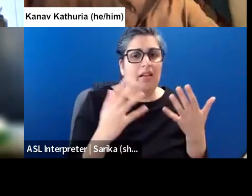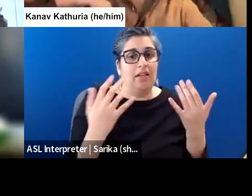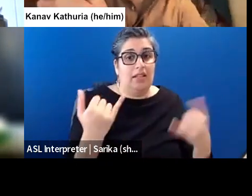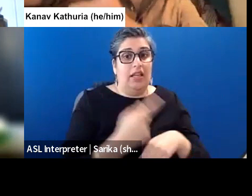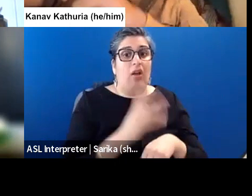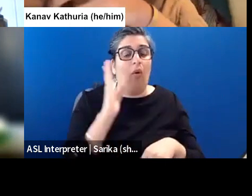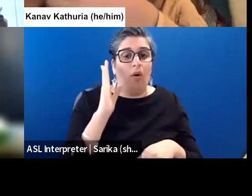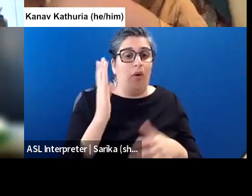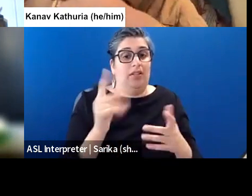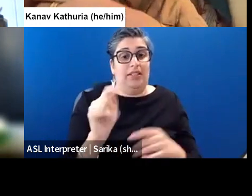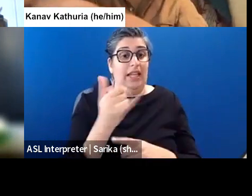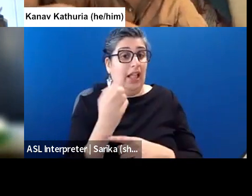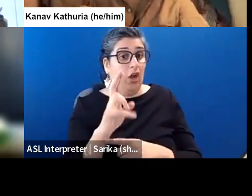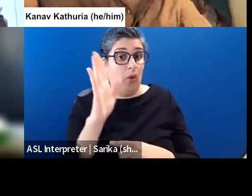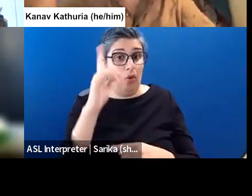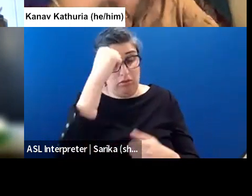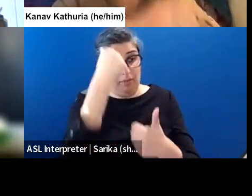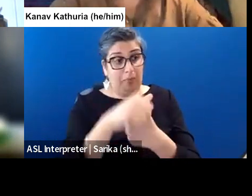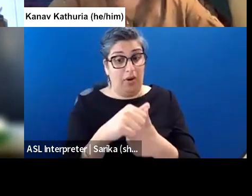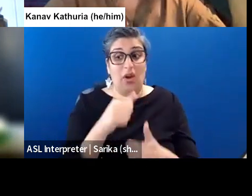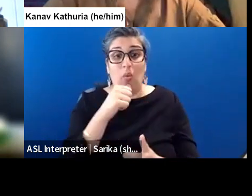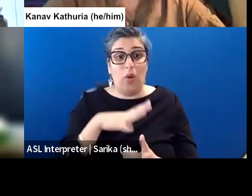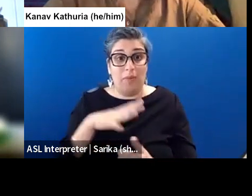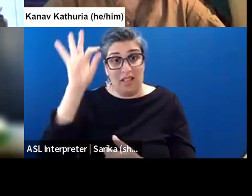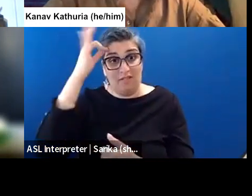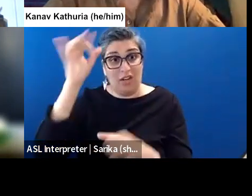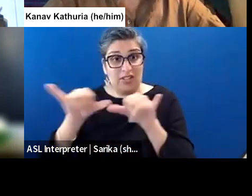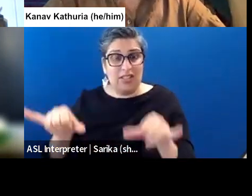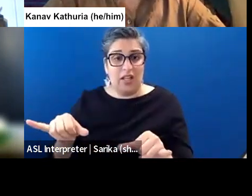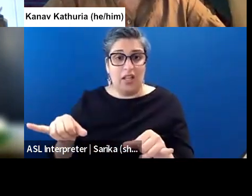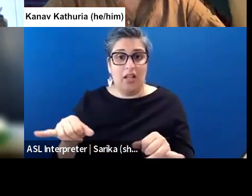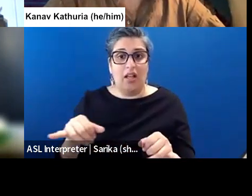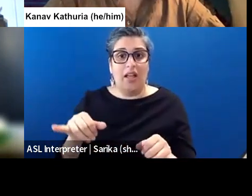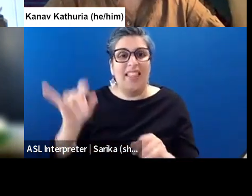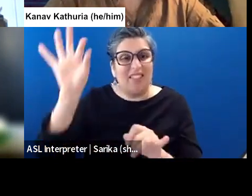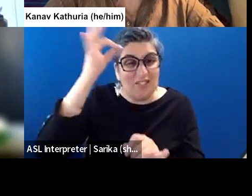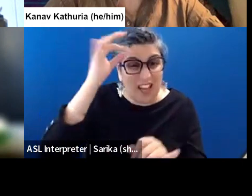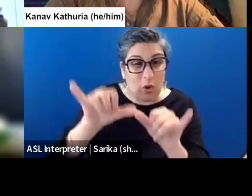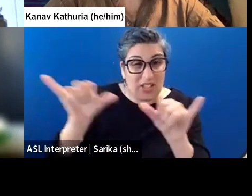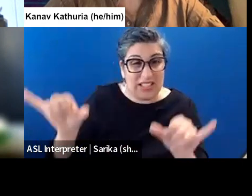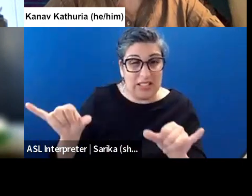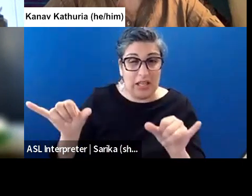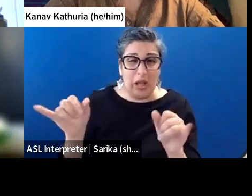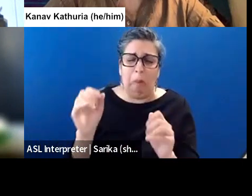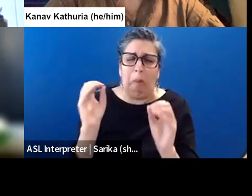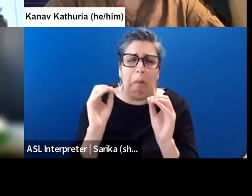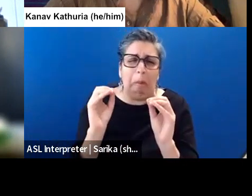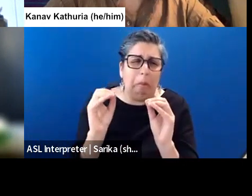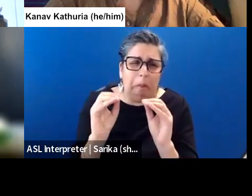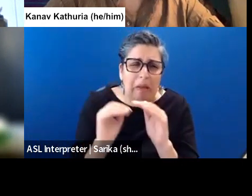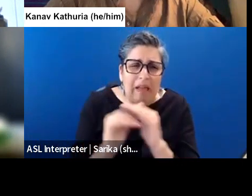remember, there are women in the federal system who have no idea, because they're in the federal system with so little access to